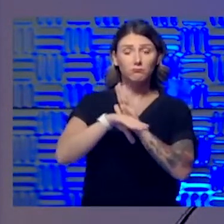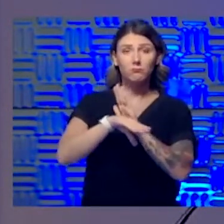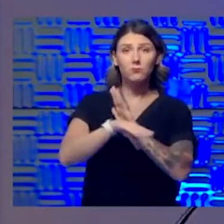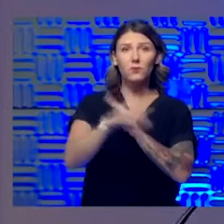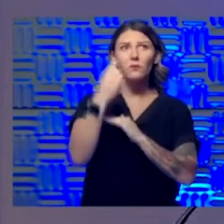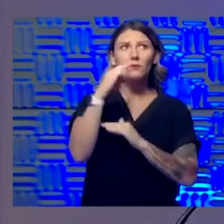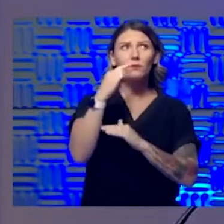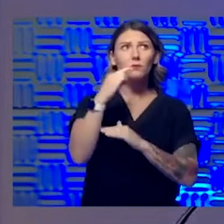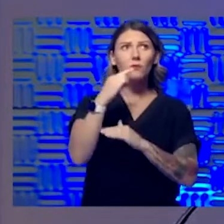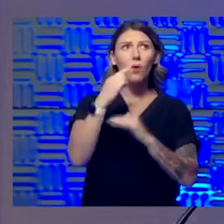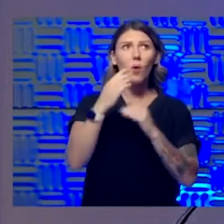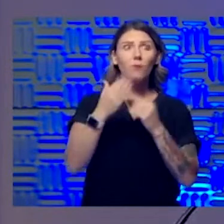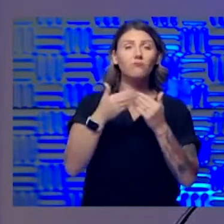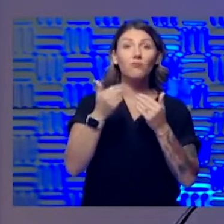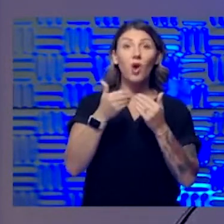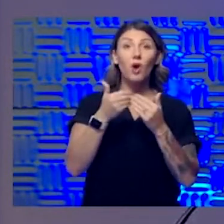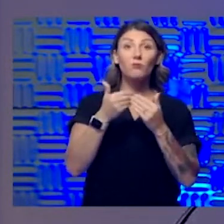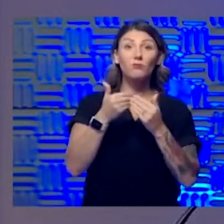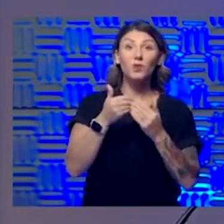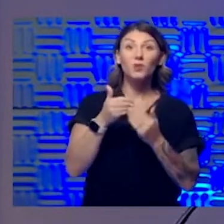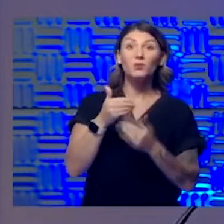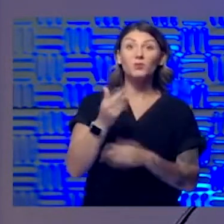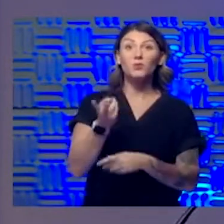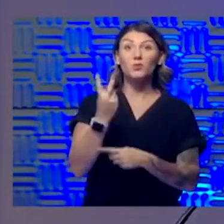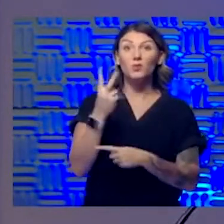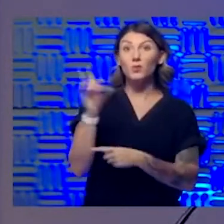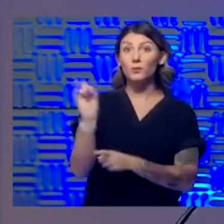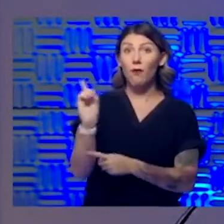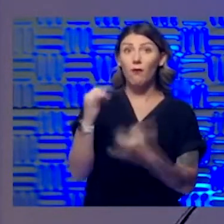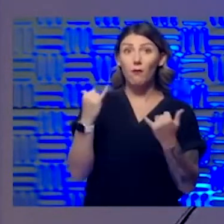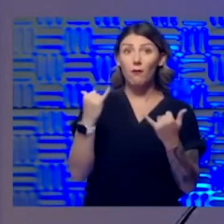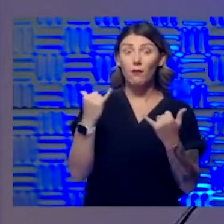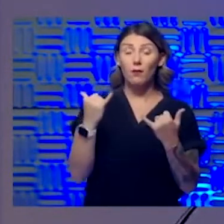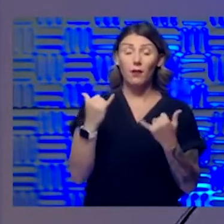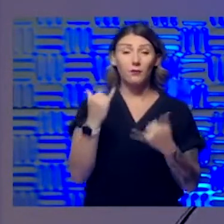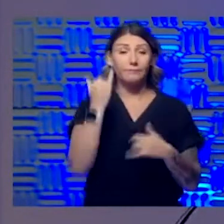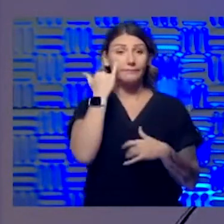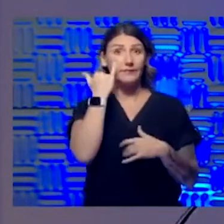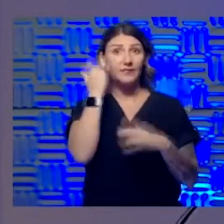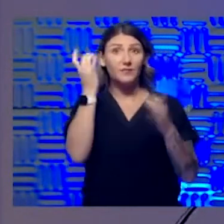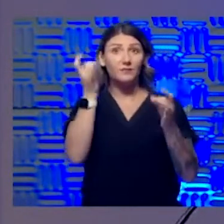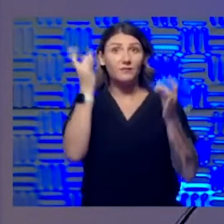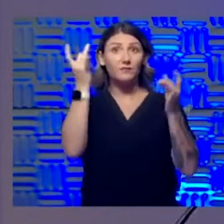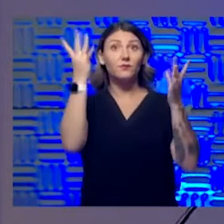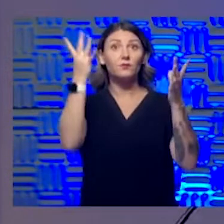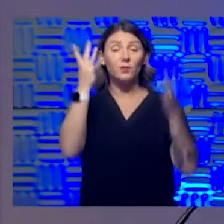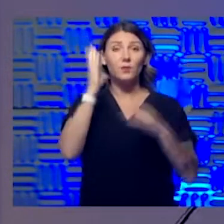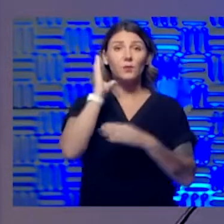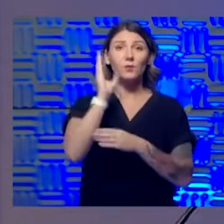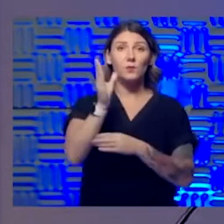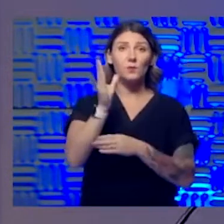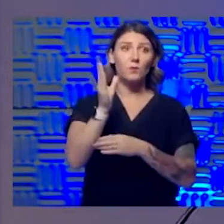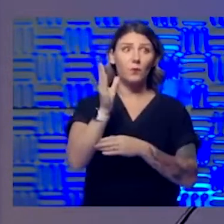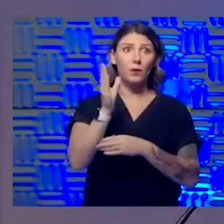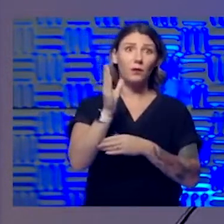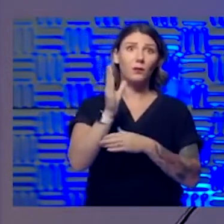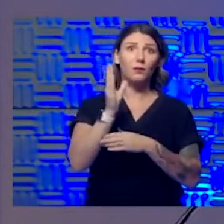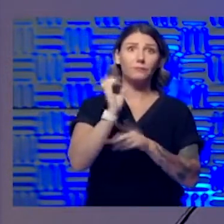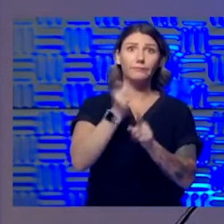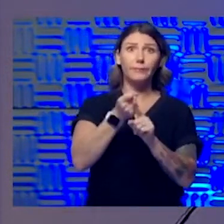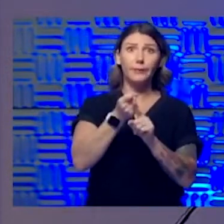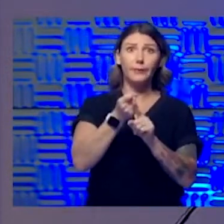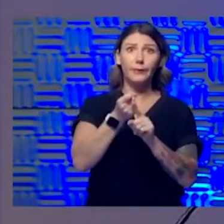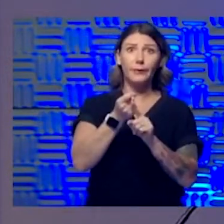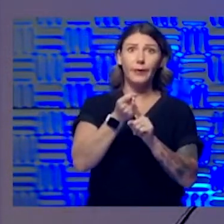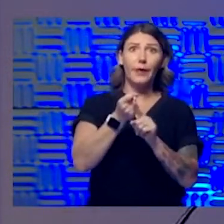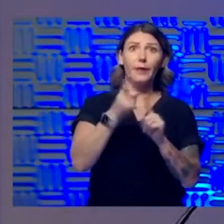for almost 2 decades now. And whether or not this crisis will precipitate an abrupt